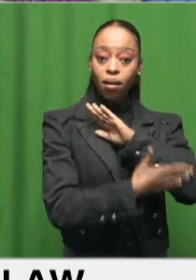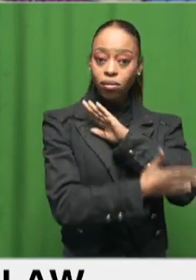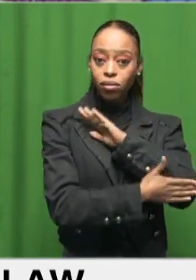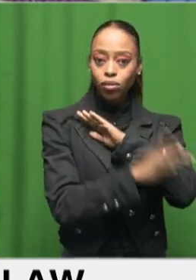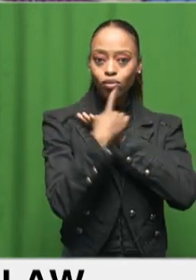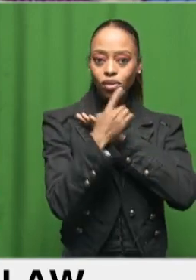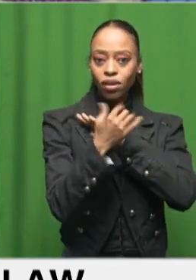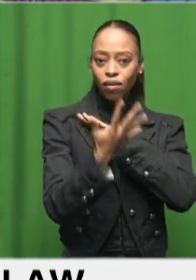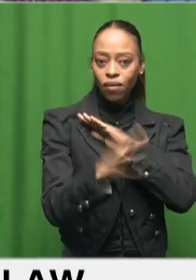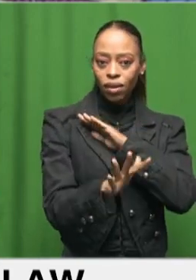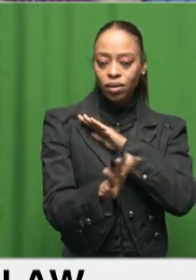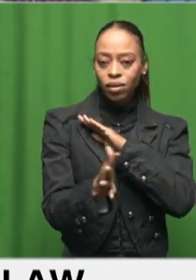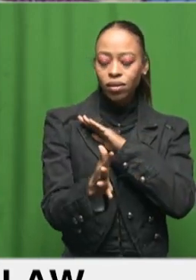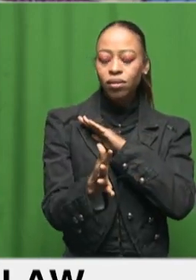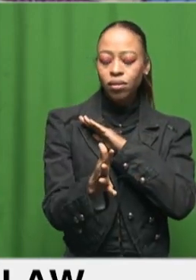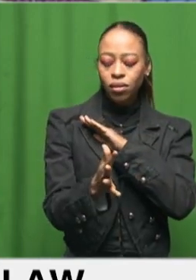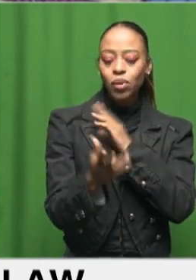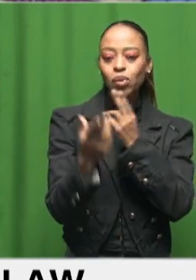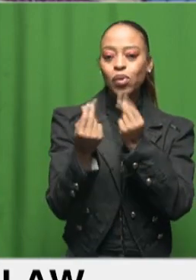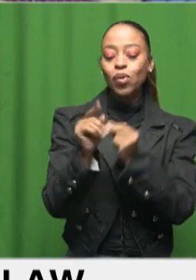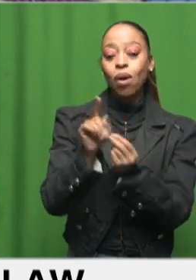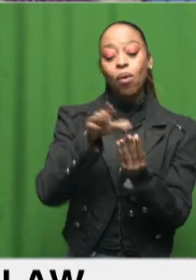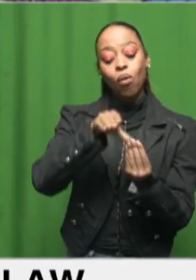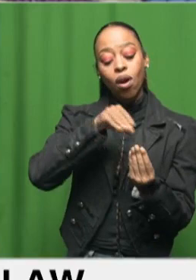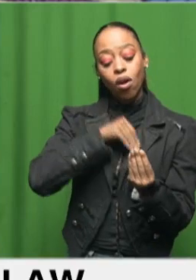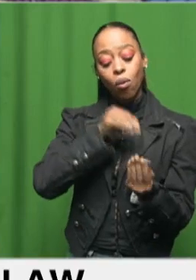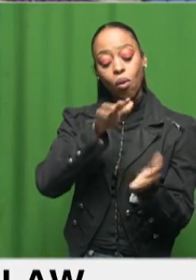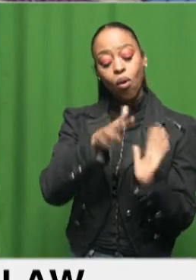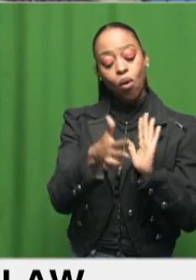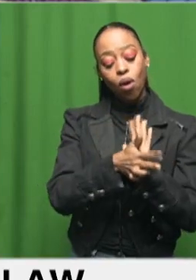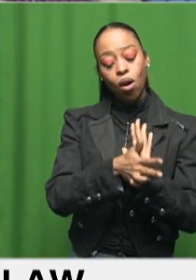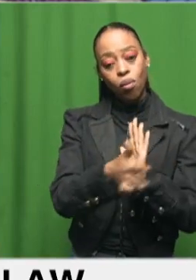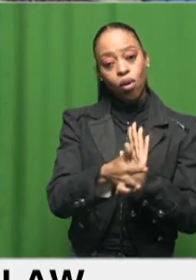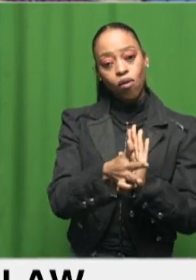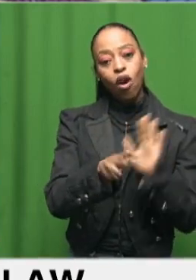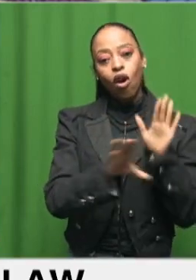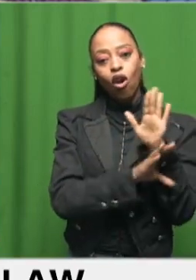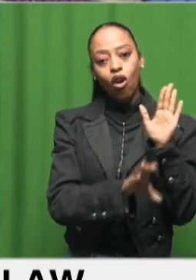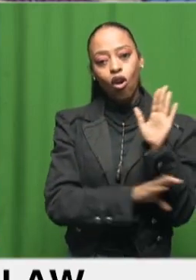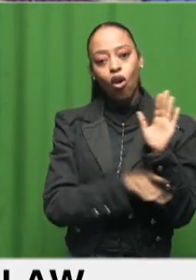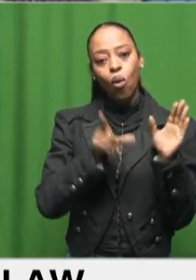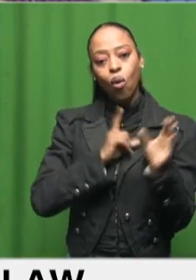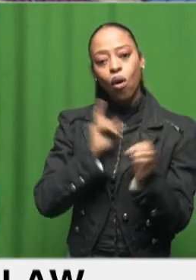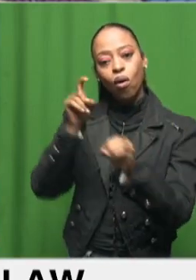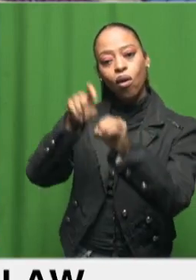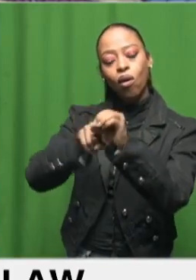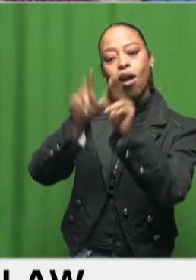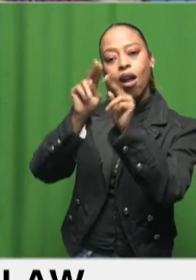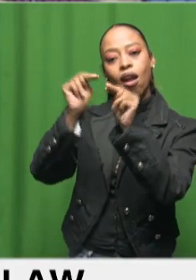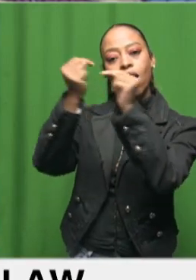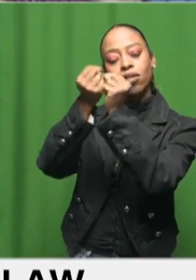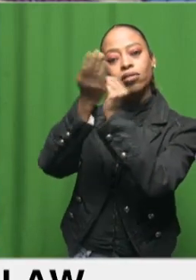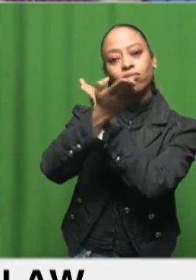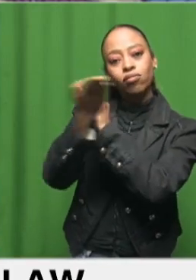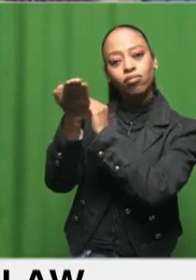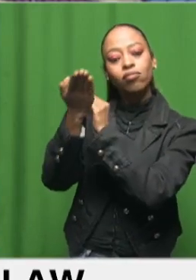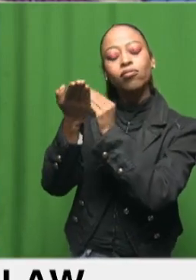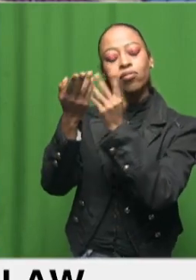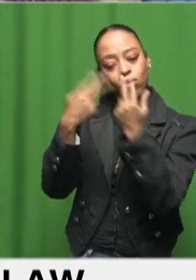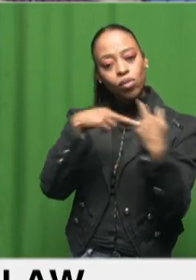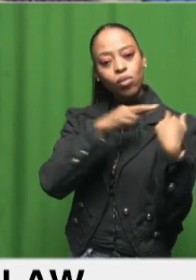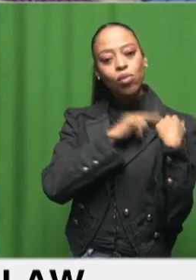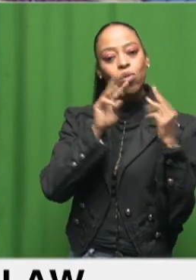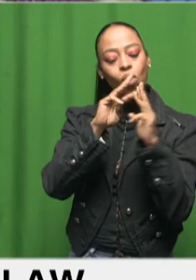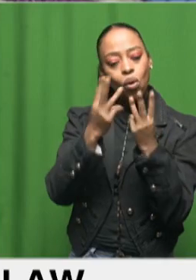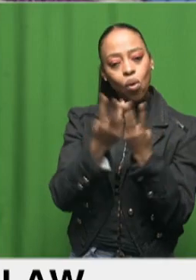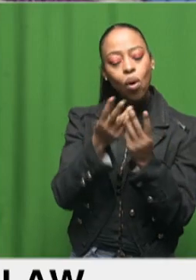says that we as a country, when we adopted the Constitution for South Africa to join the family of nations as a responsible global